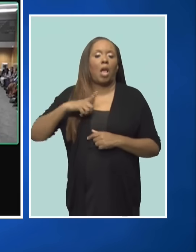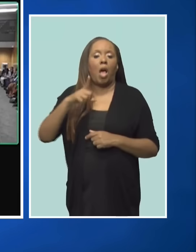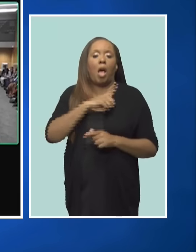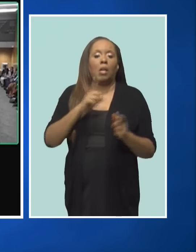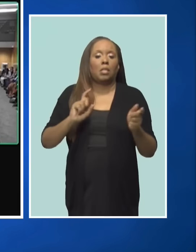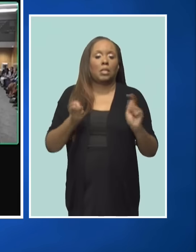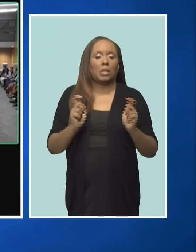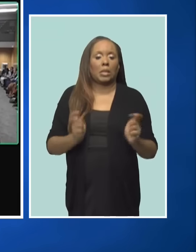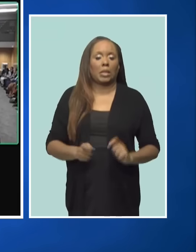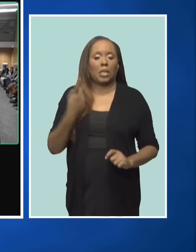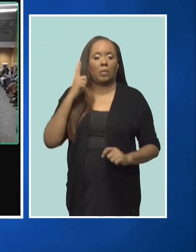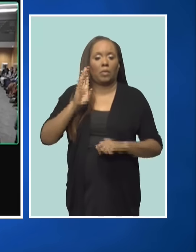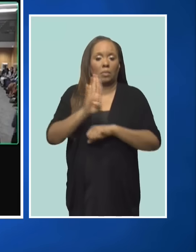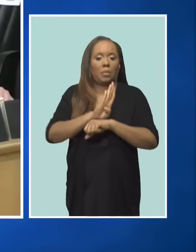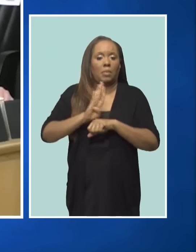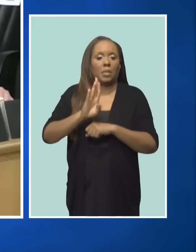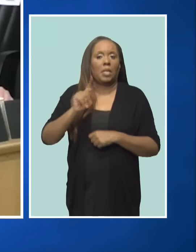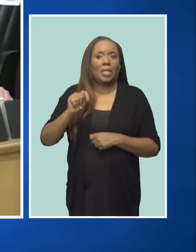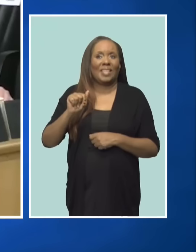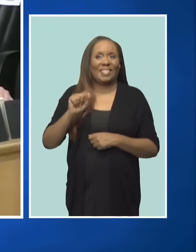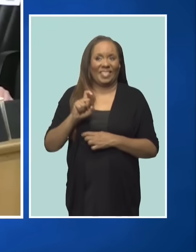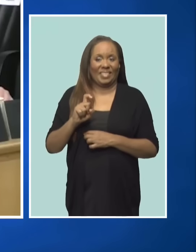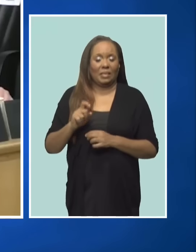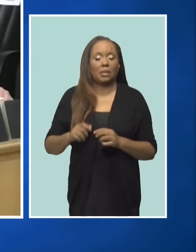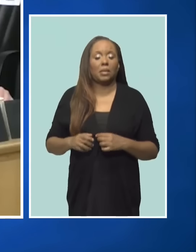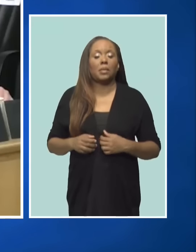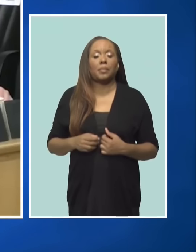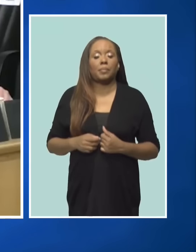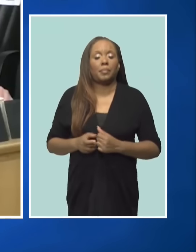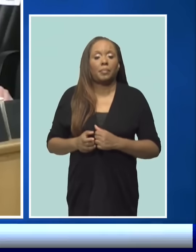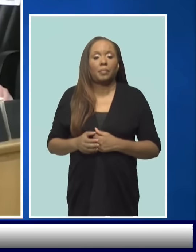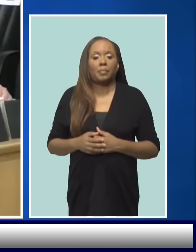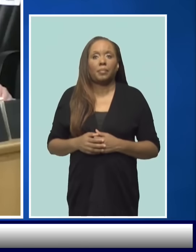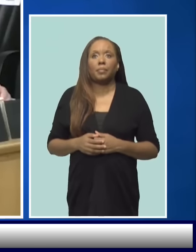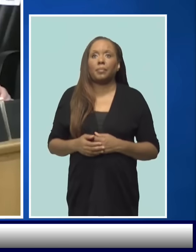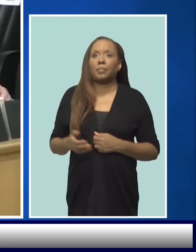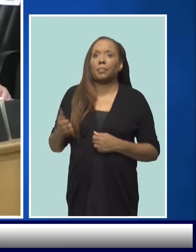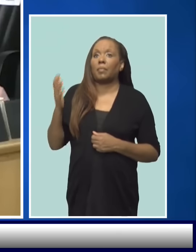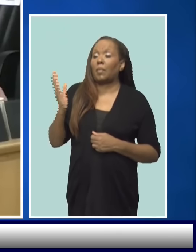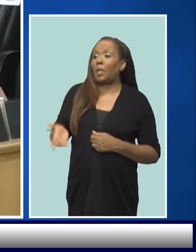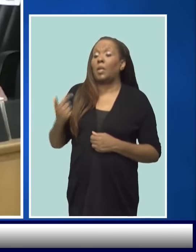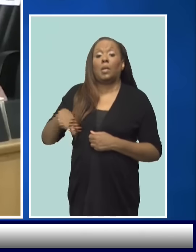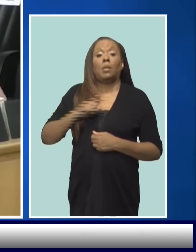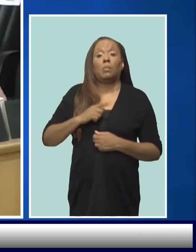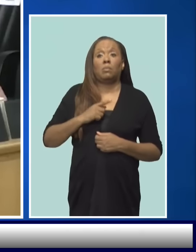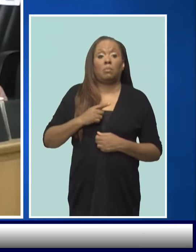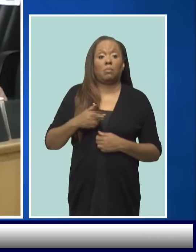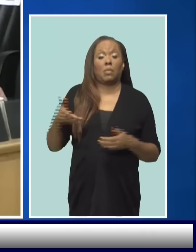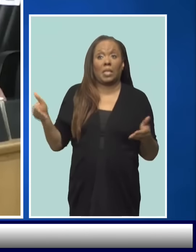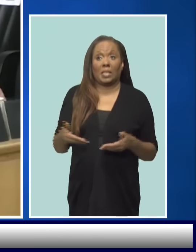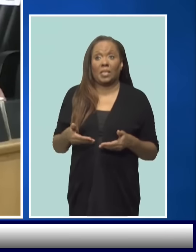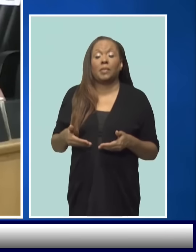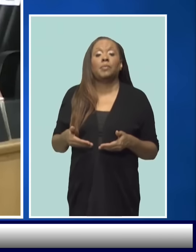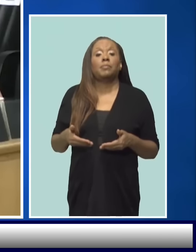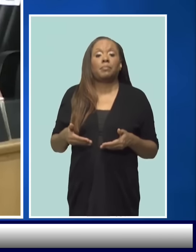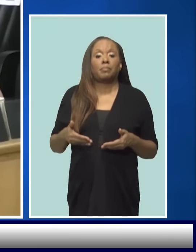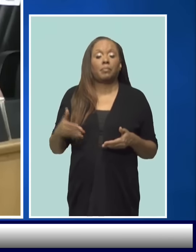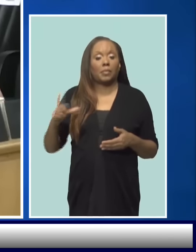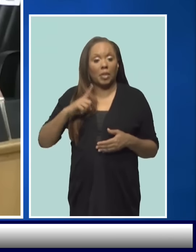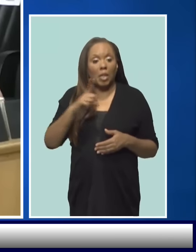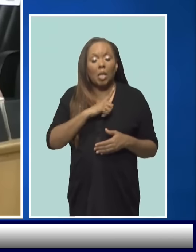Barbados' tax regime. We have introduced the reforms legislation as well as changing systems